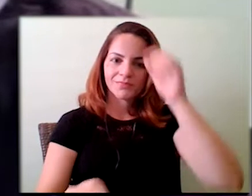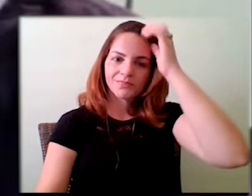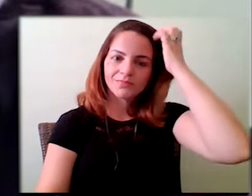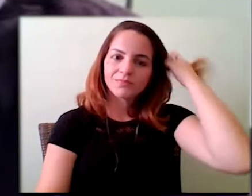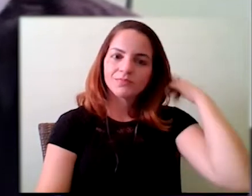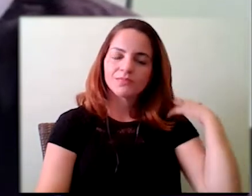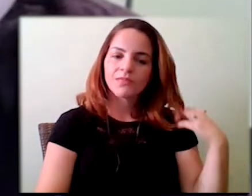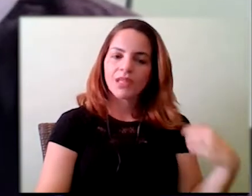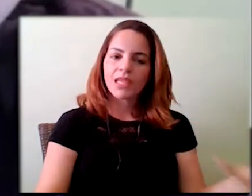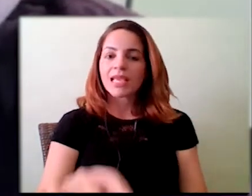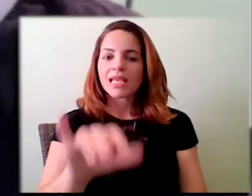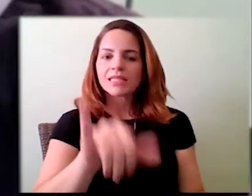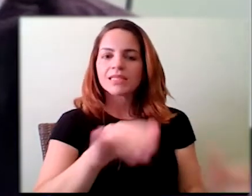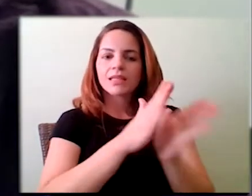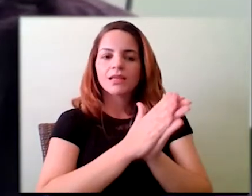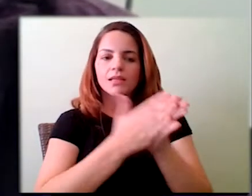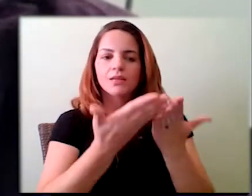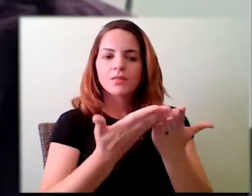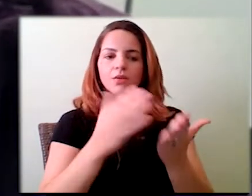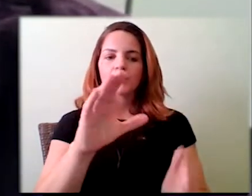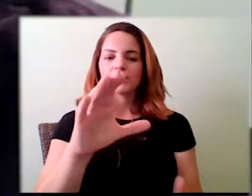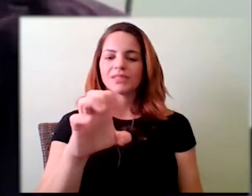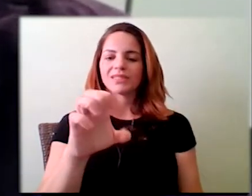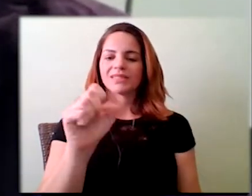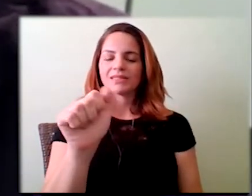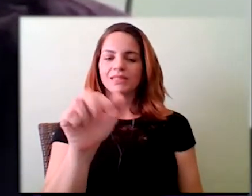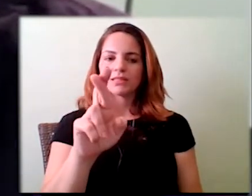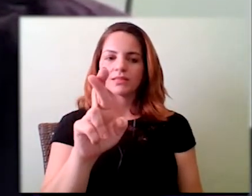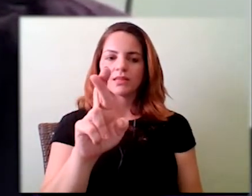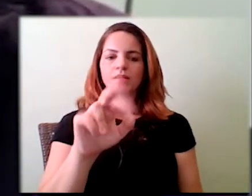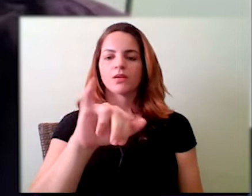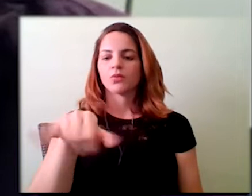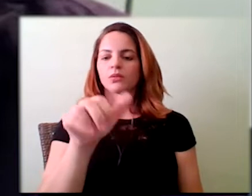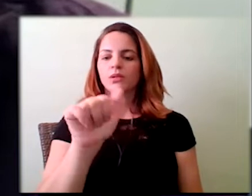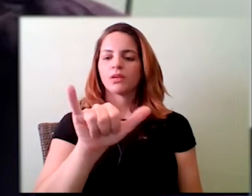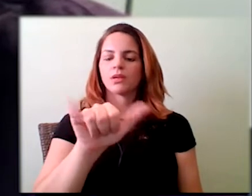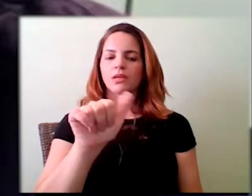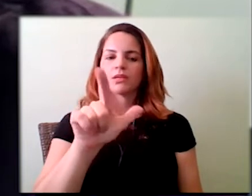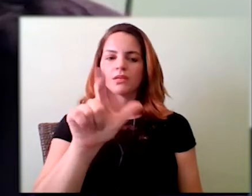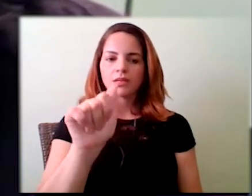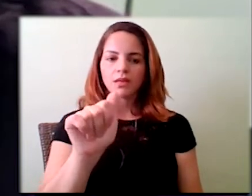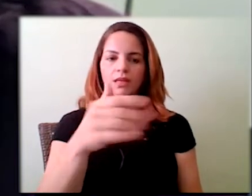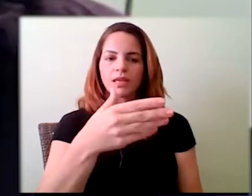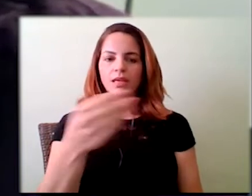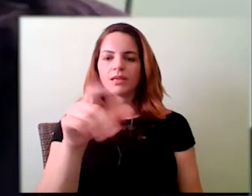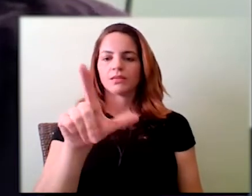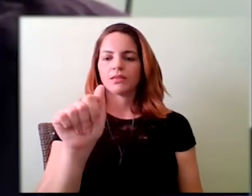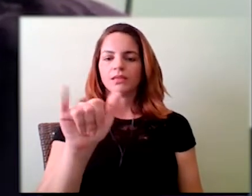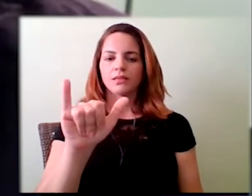And this is by Cesar J. Ayala and Laird W.